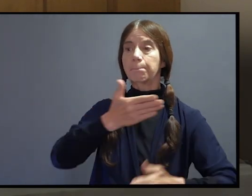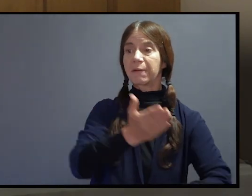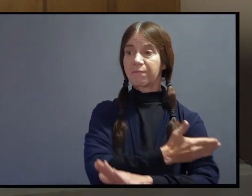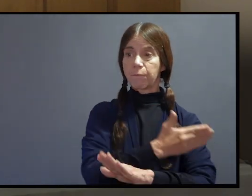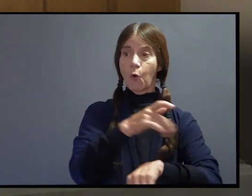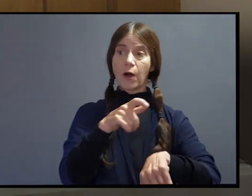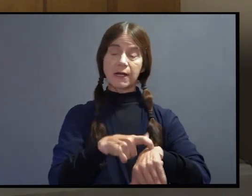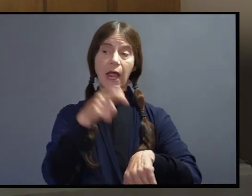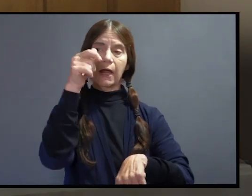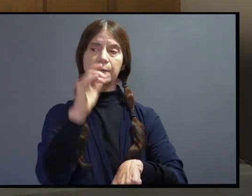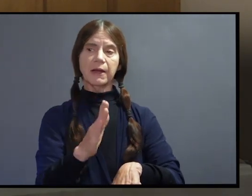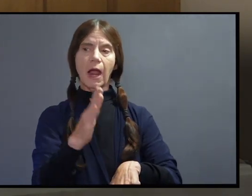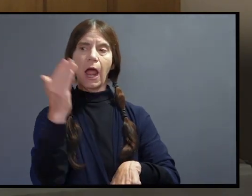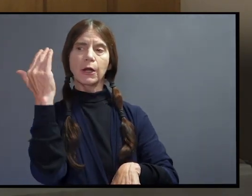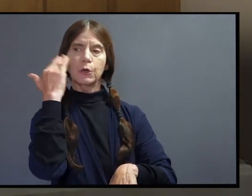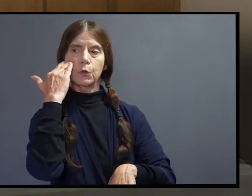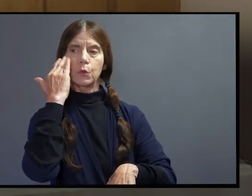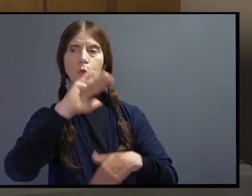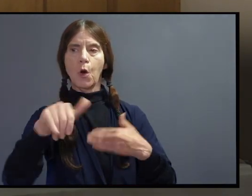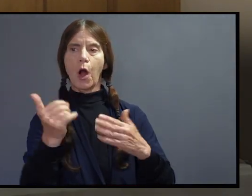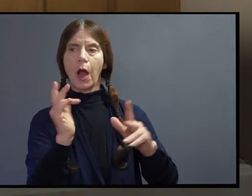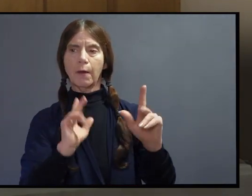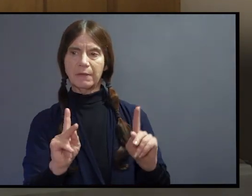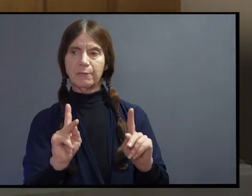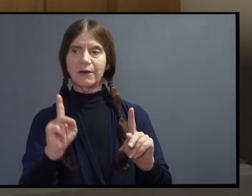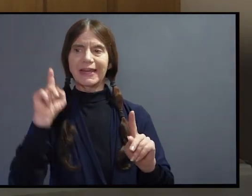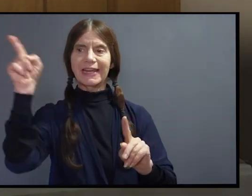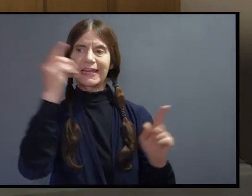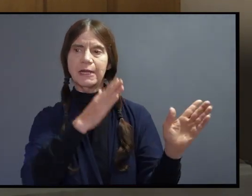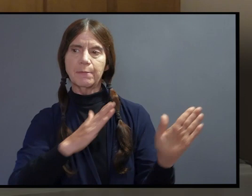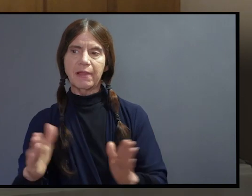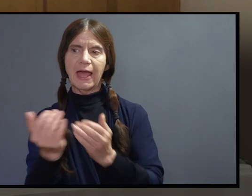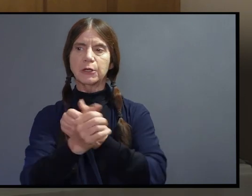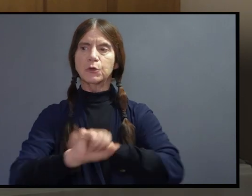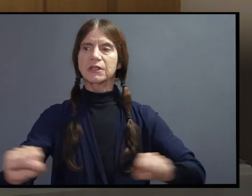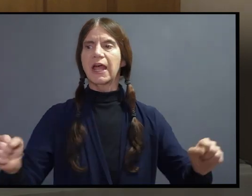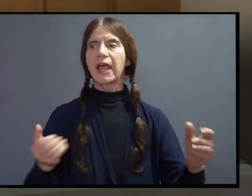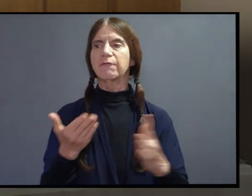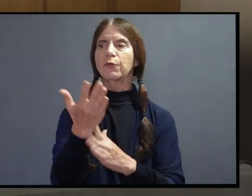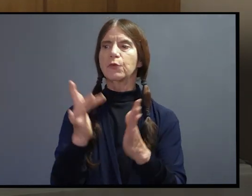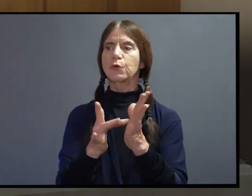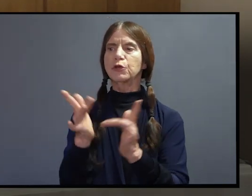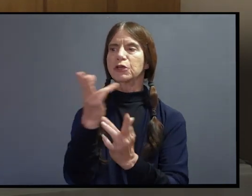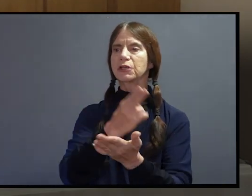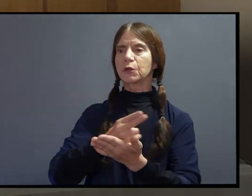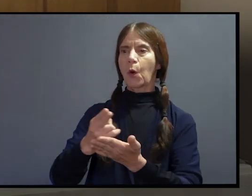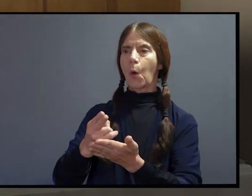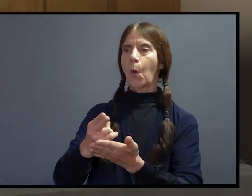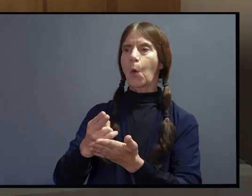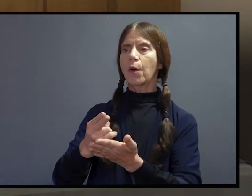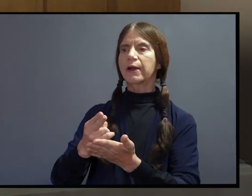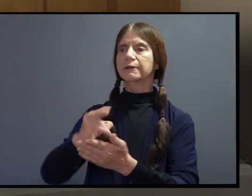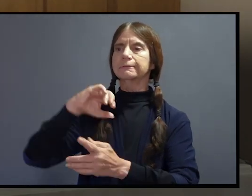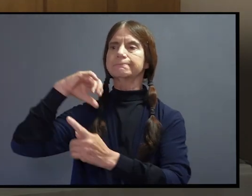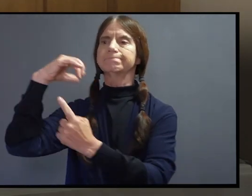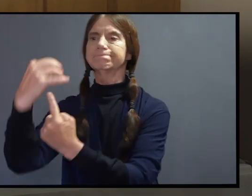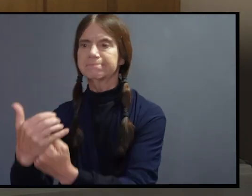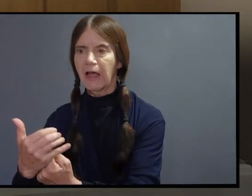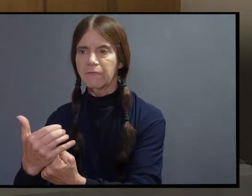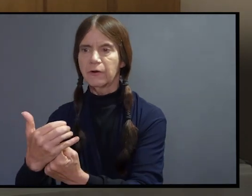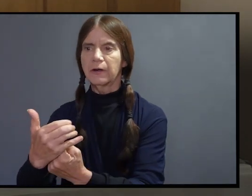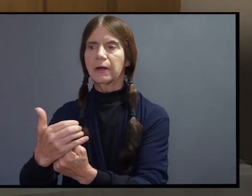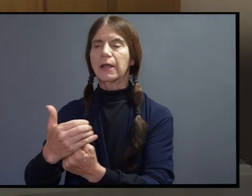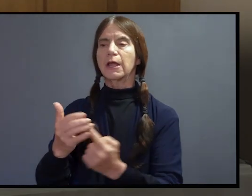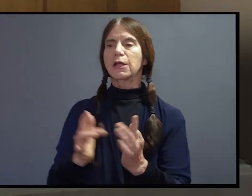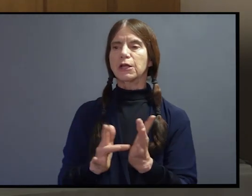his purpose. For those whom he foreknew, he also predestined to be conformed to the image of his